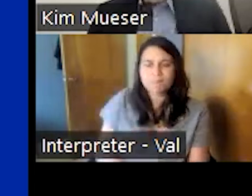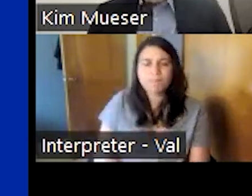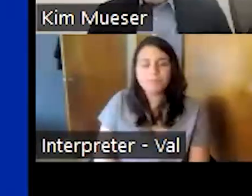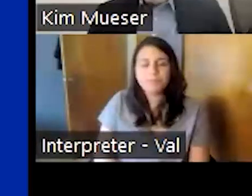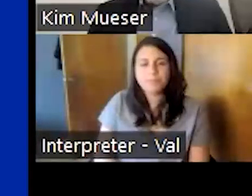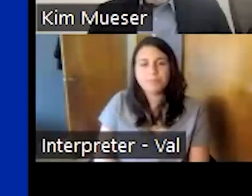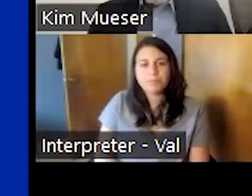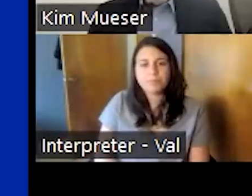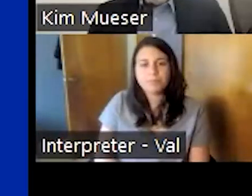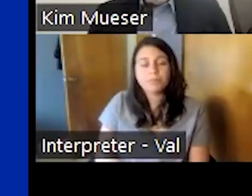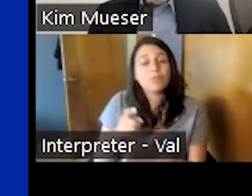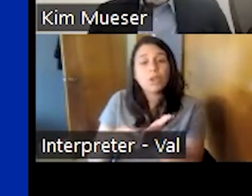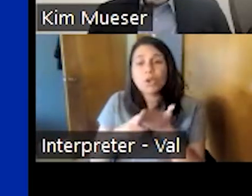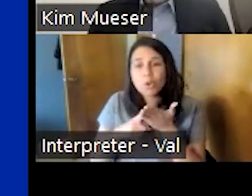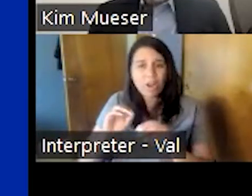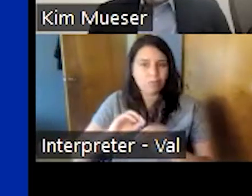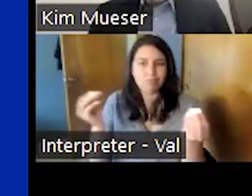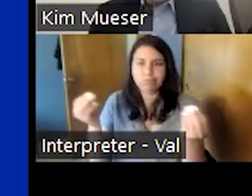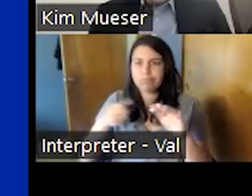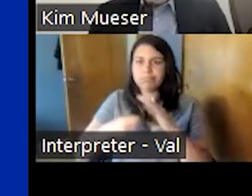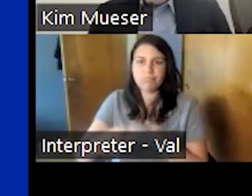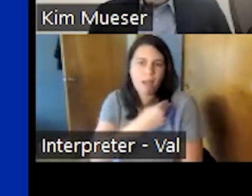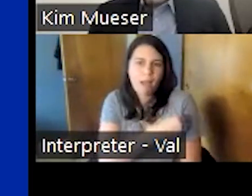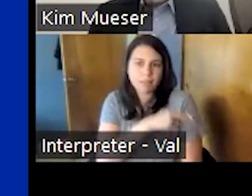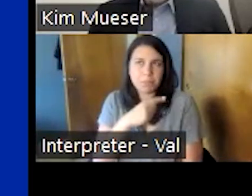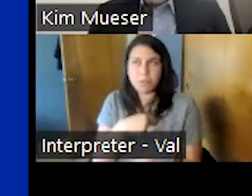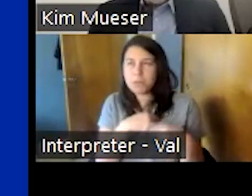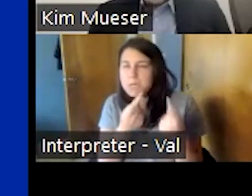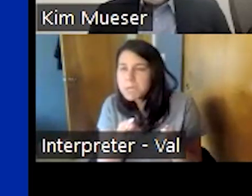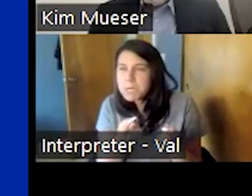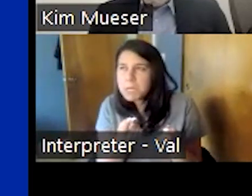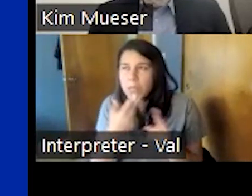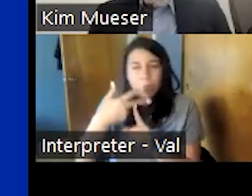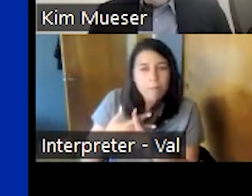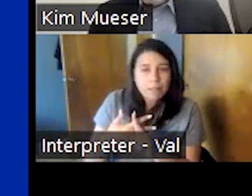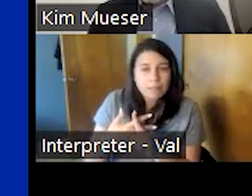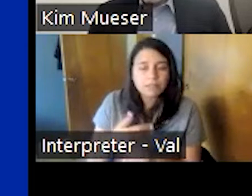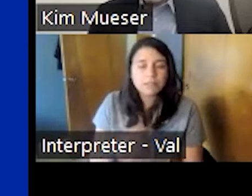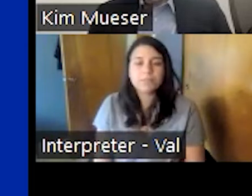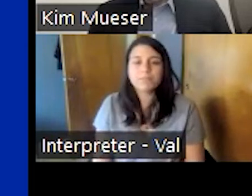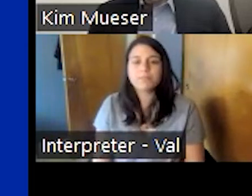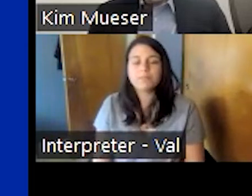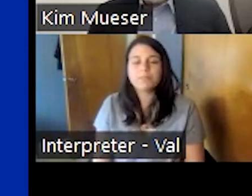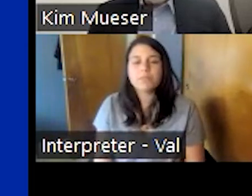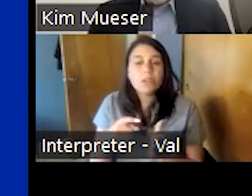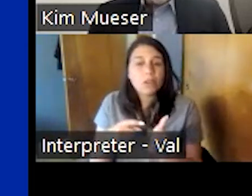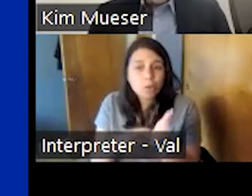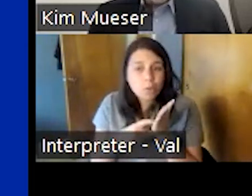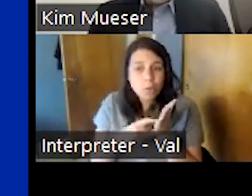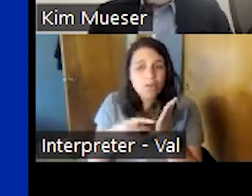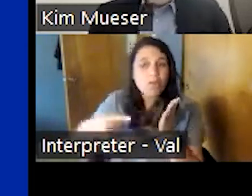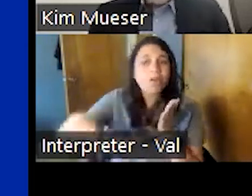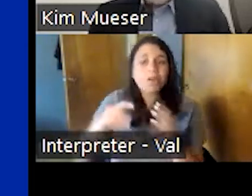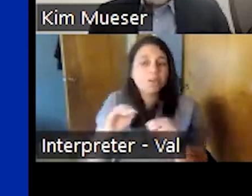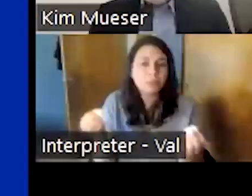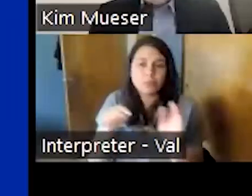people not have a hospitalization within the past, I think it was 3 months, And we also required that people not have a